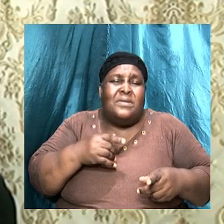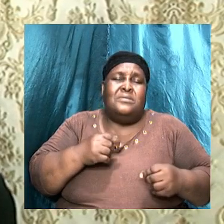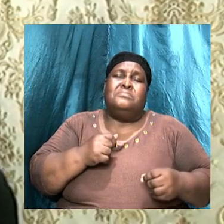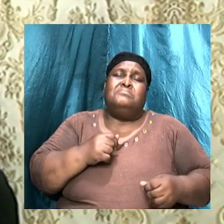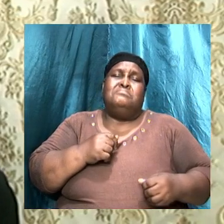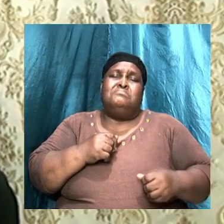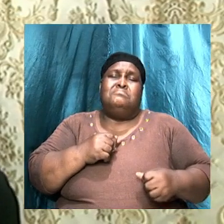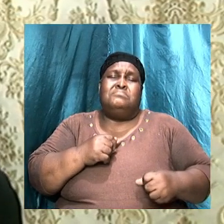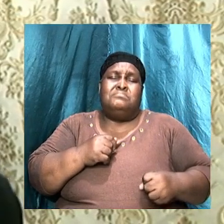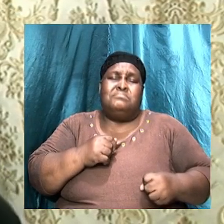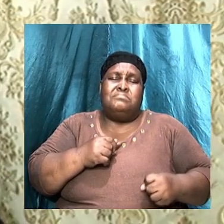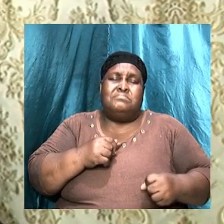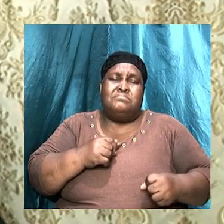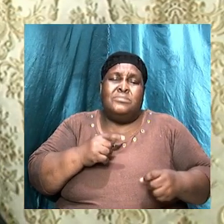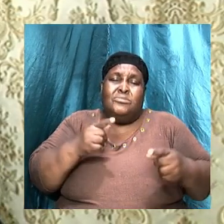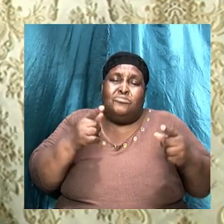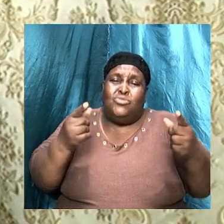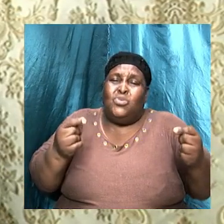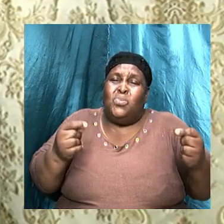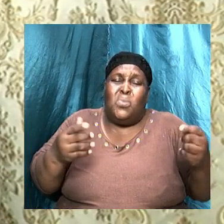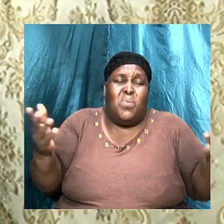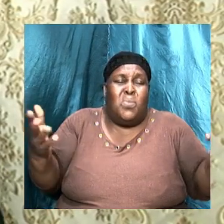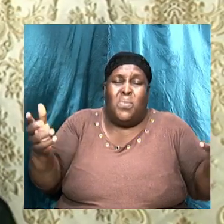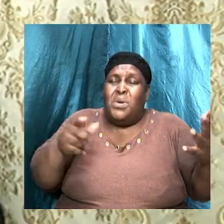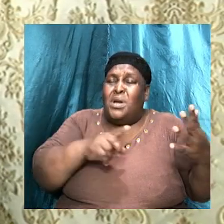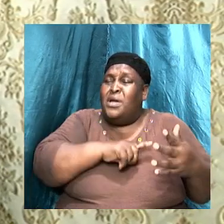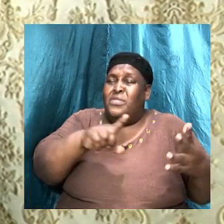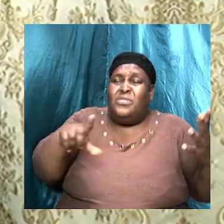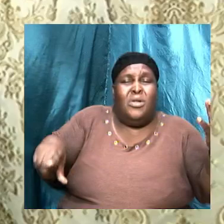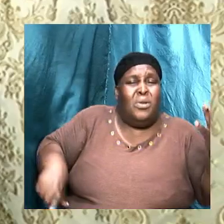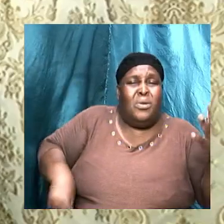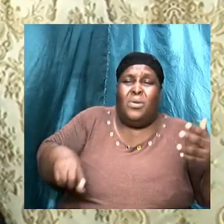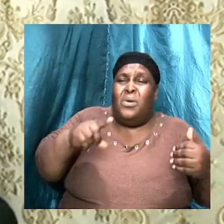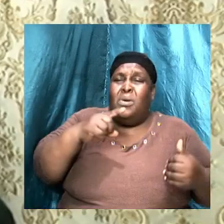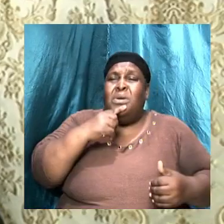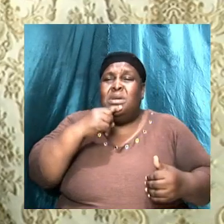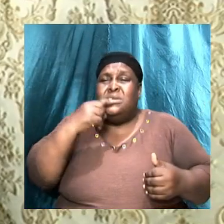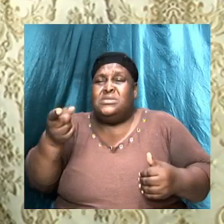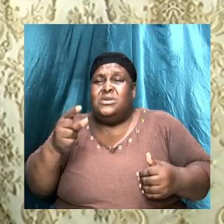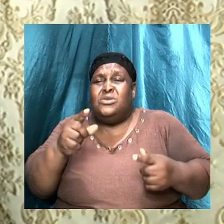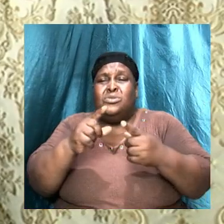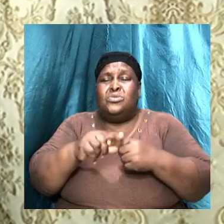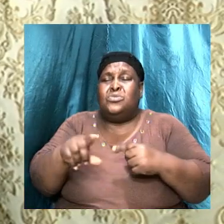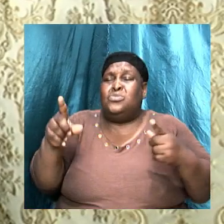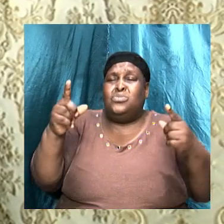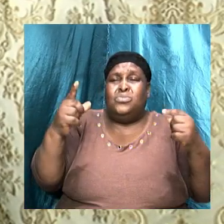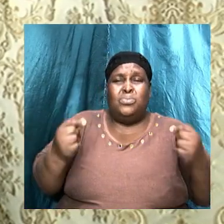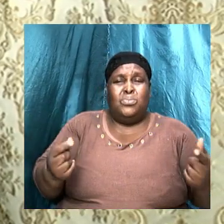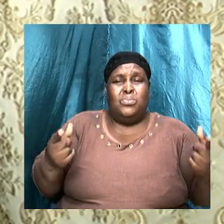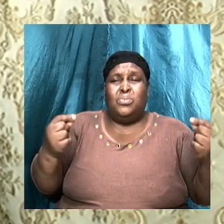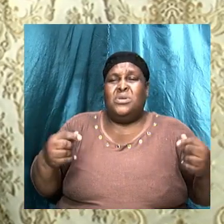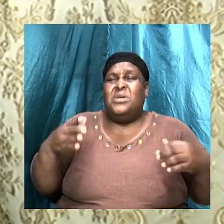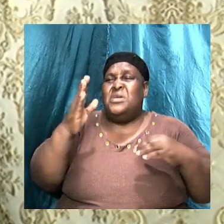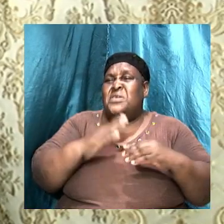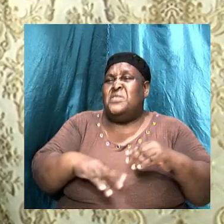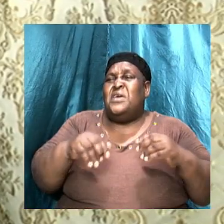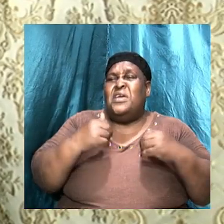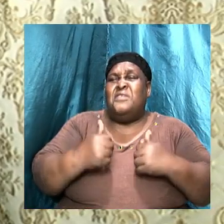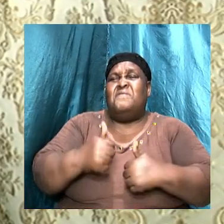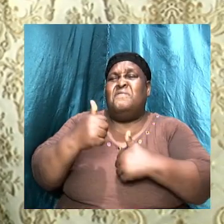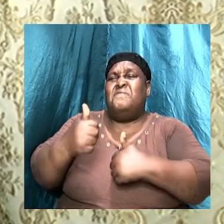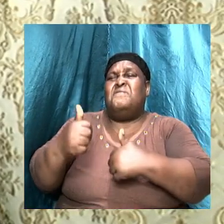do what the Lord says I am to do, than to follow the